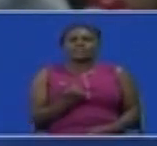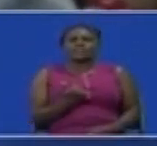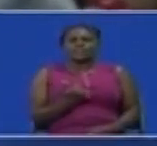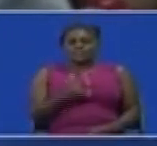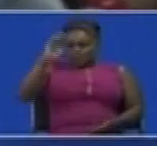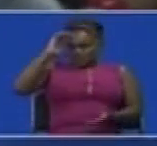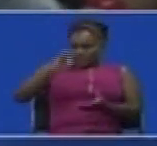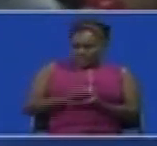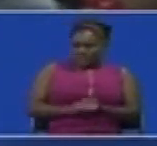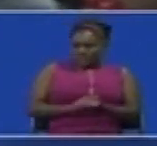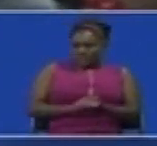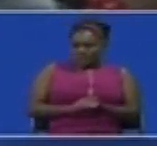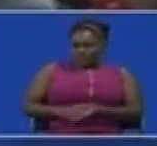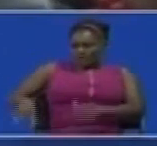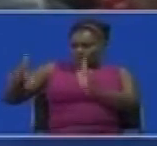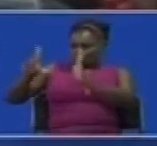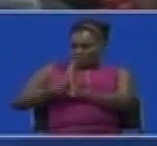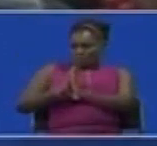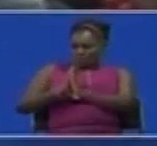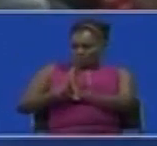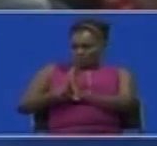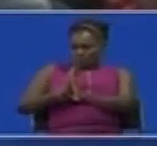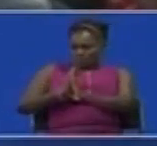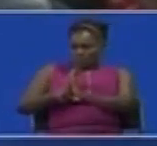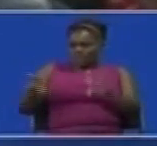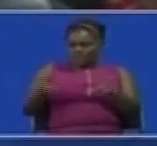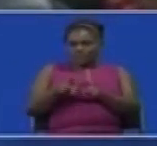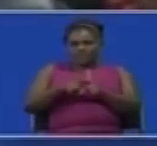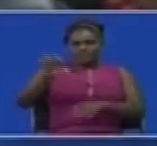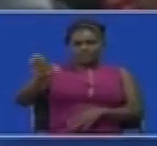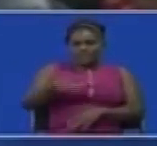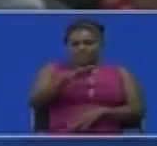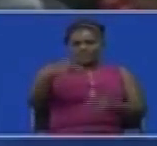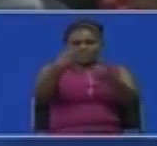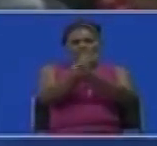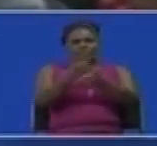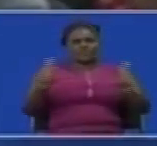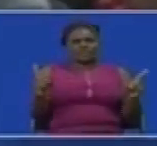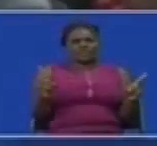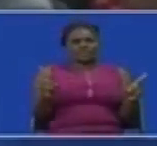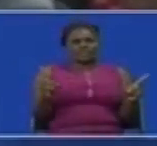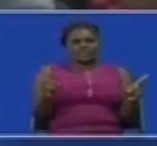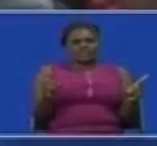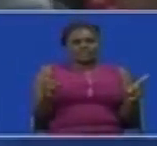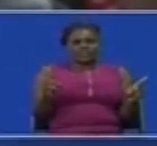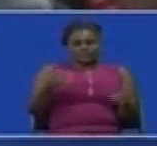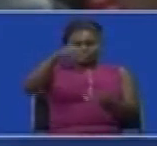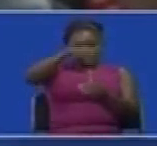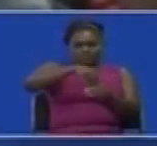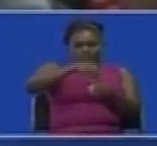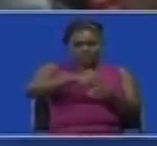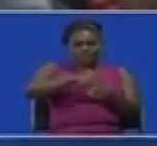We believe in the rule of law and parliamentary democracy as enshrined